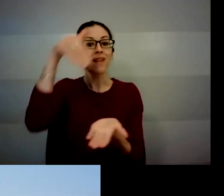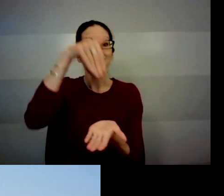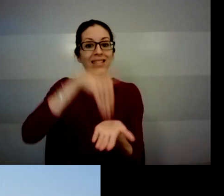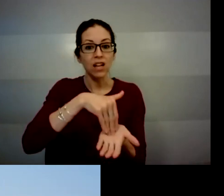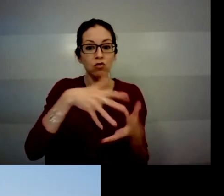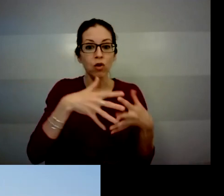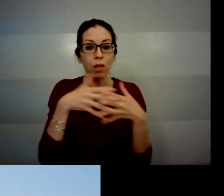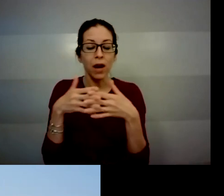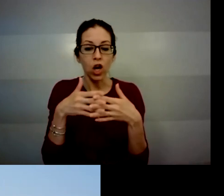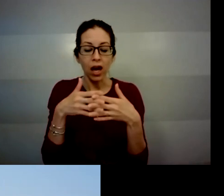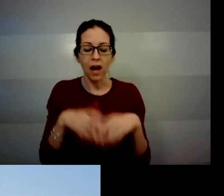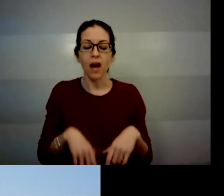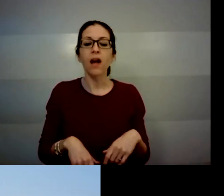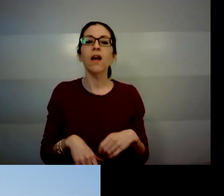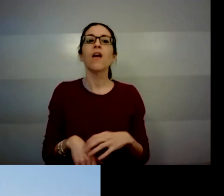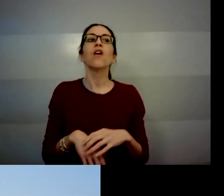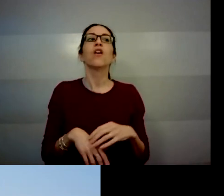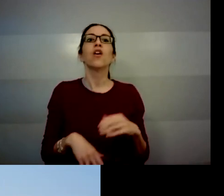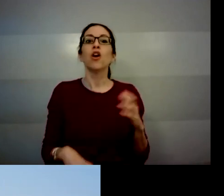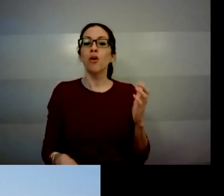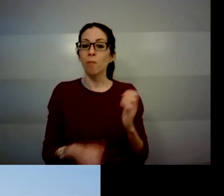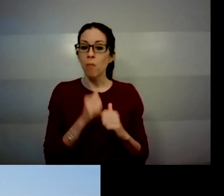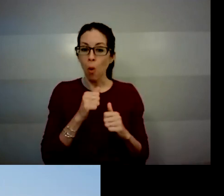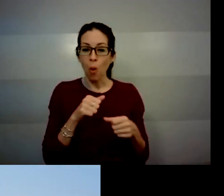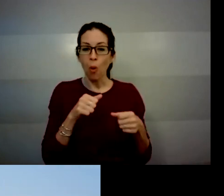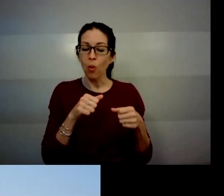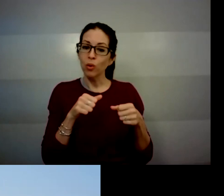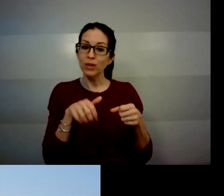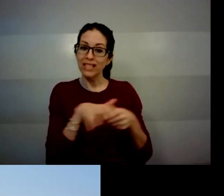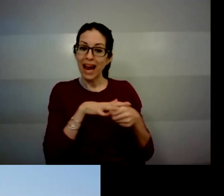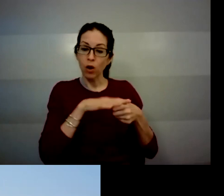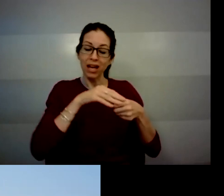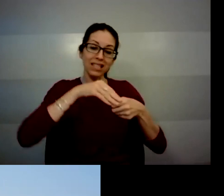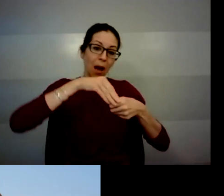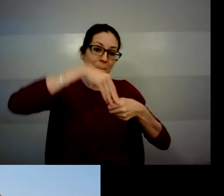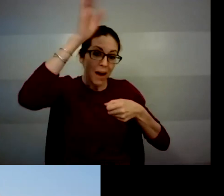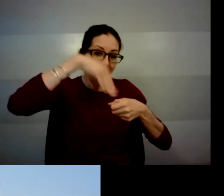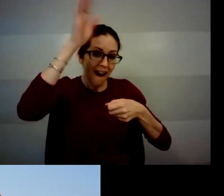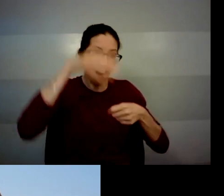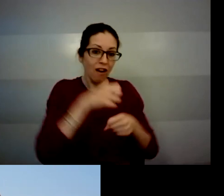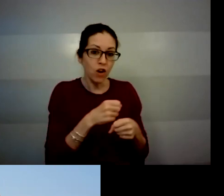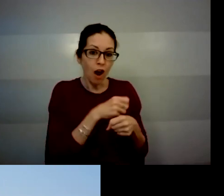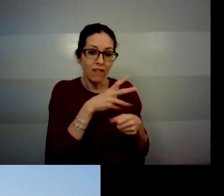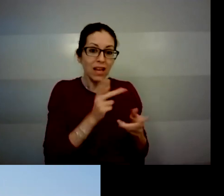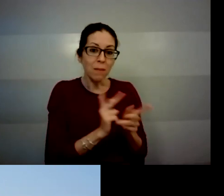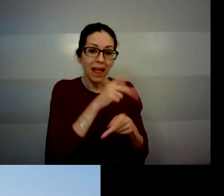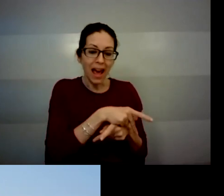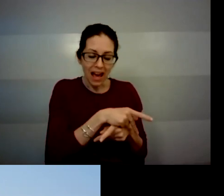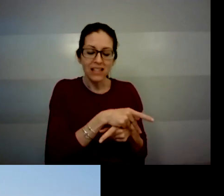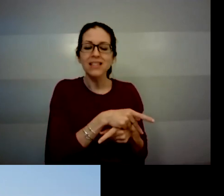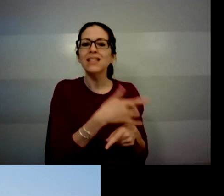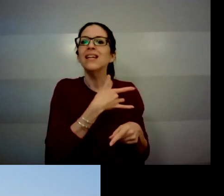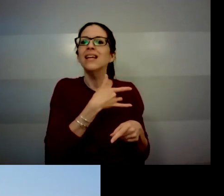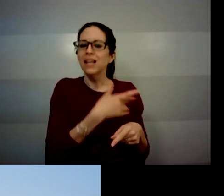specifically, most of the areas right above where coffee is grown still have forest, primary forest. And it's typically a type of forest we call